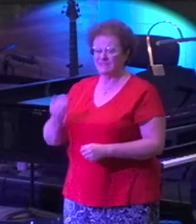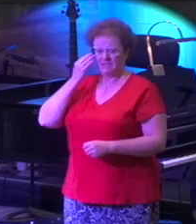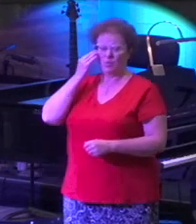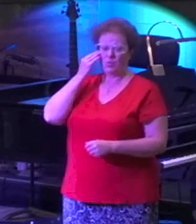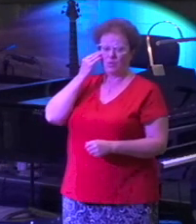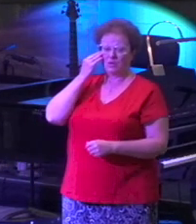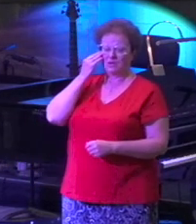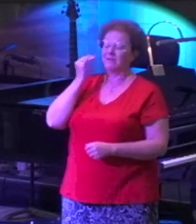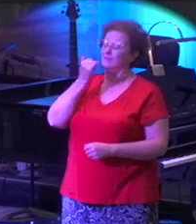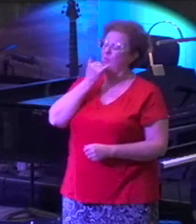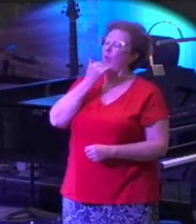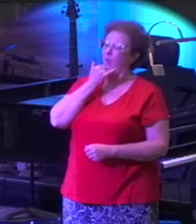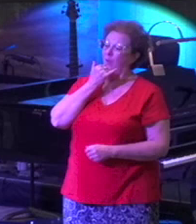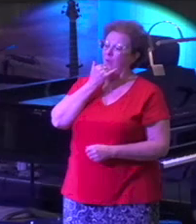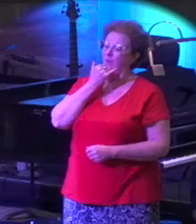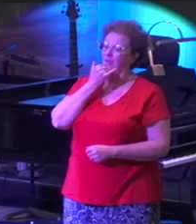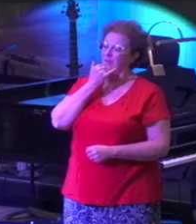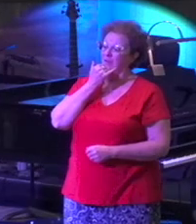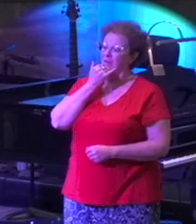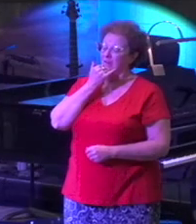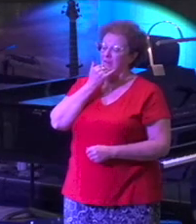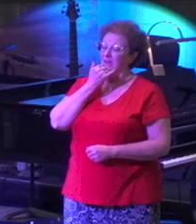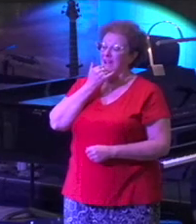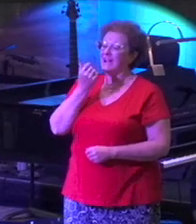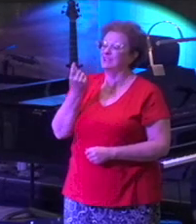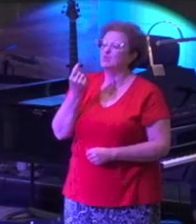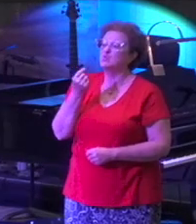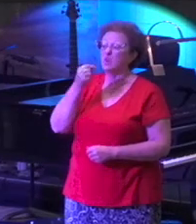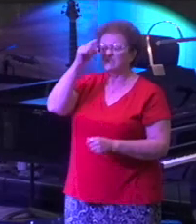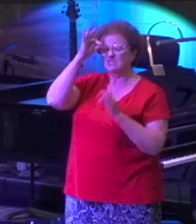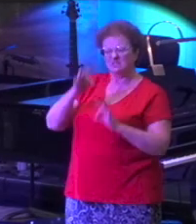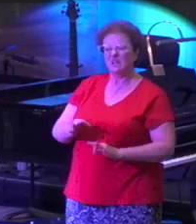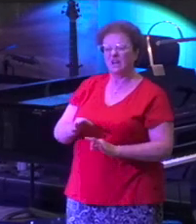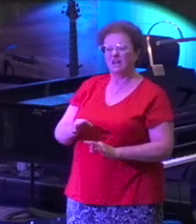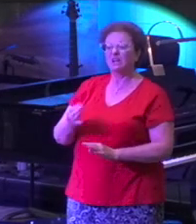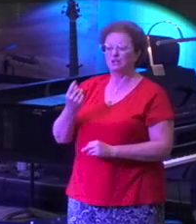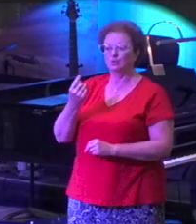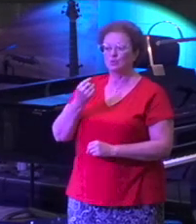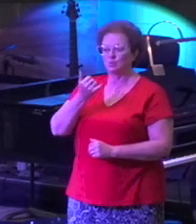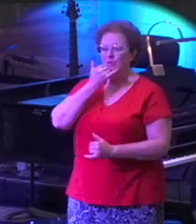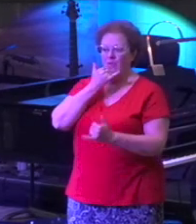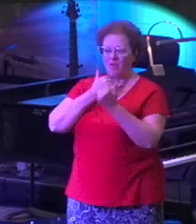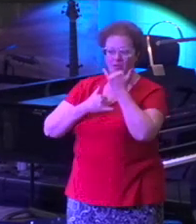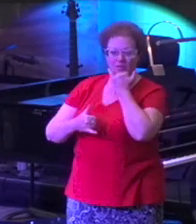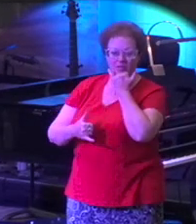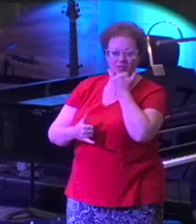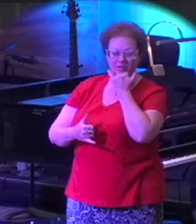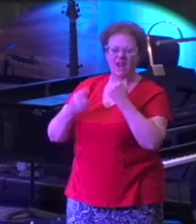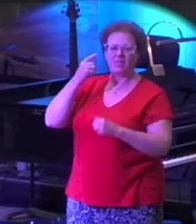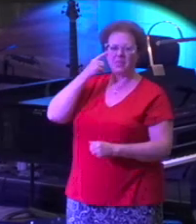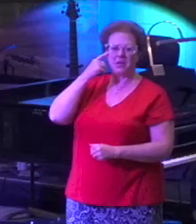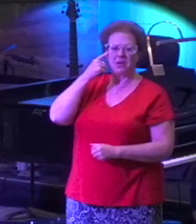did wrong, and he knew that he was willfully doing wrong, and now he believed that that fish was dragging